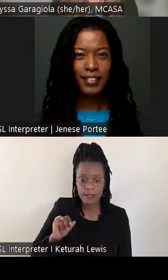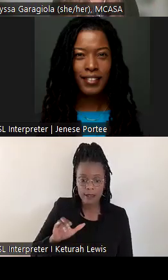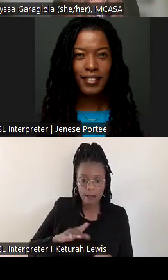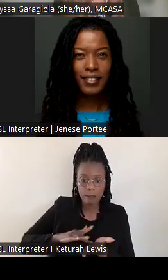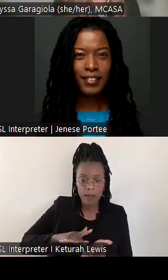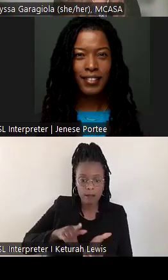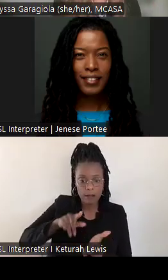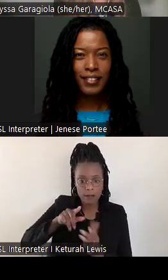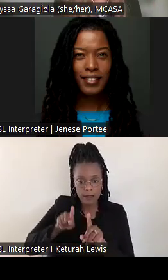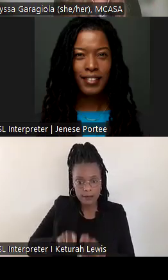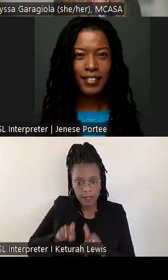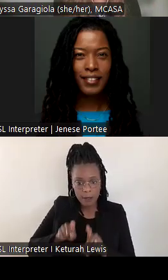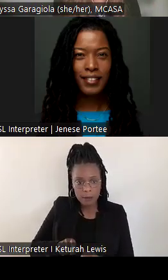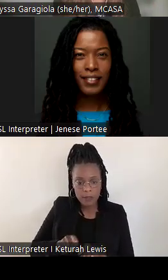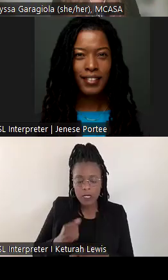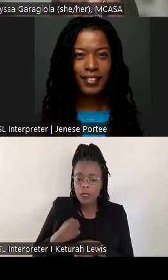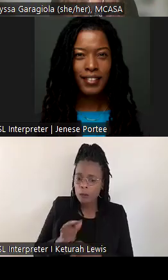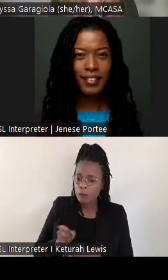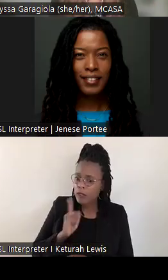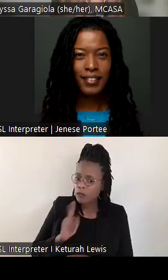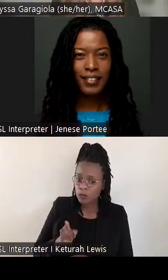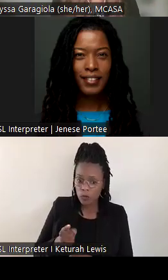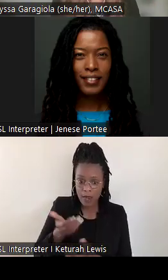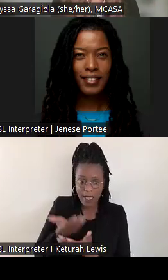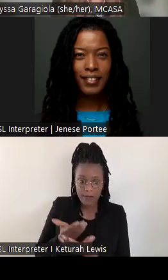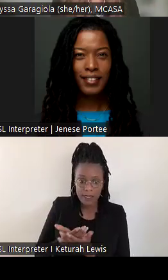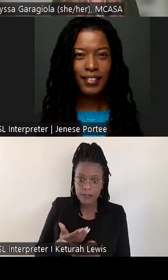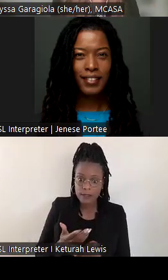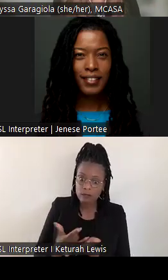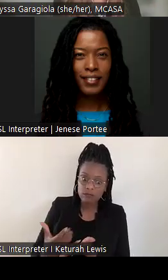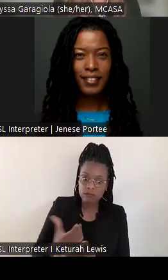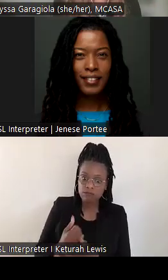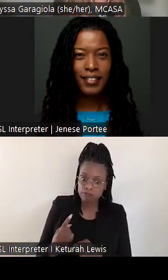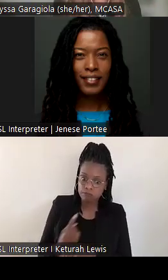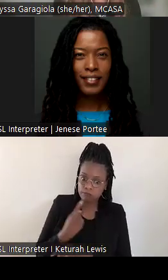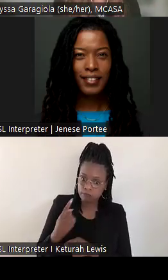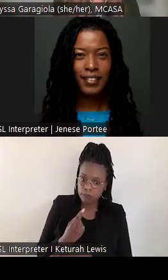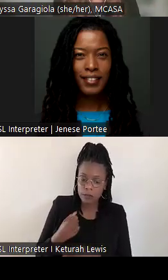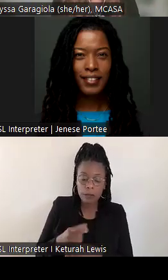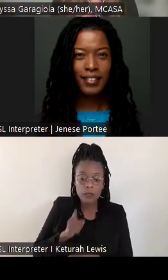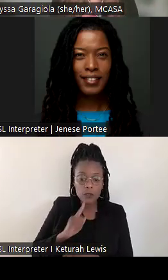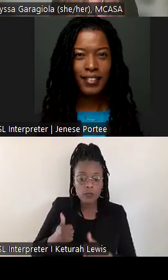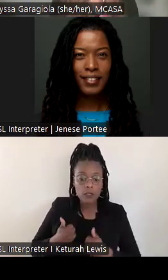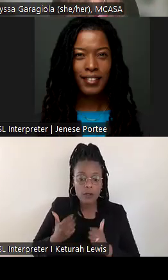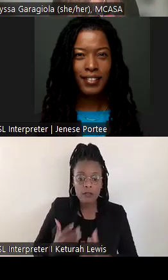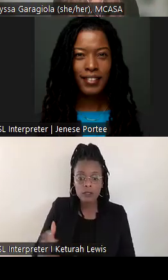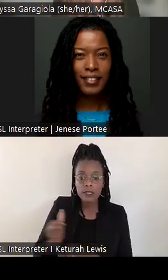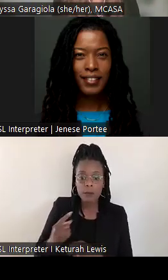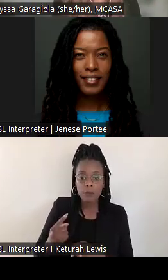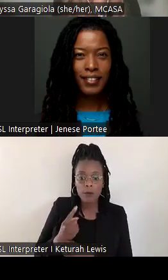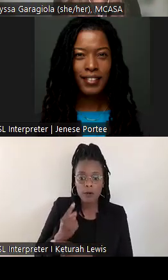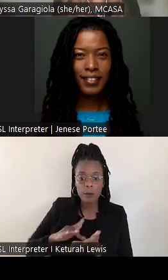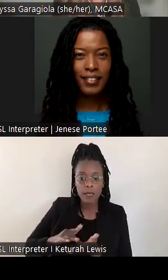that evidence is gathered effectively and that survivors receive proper medical care. Standard